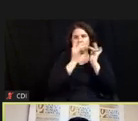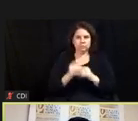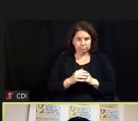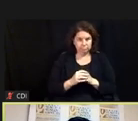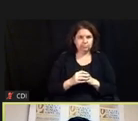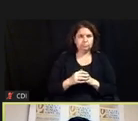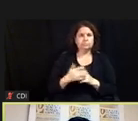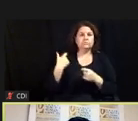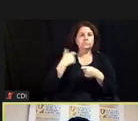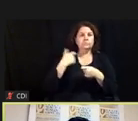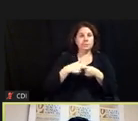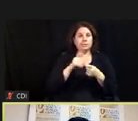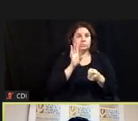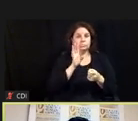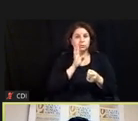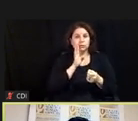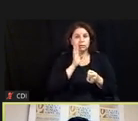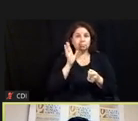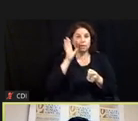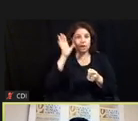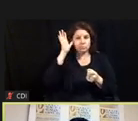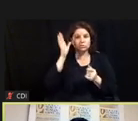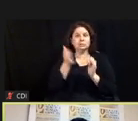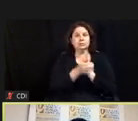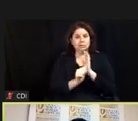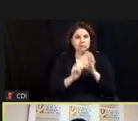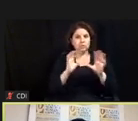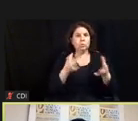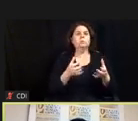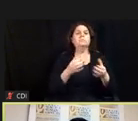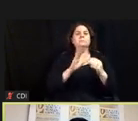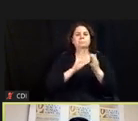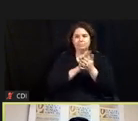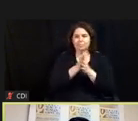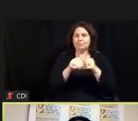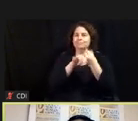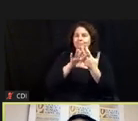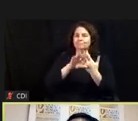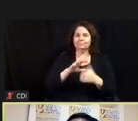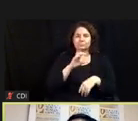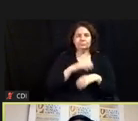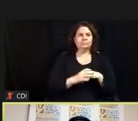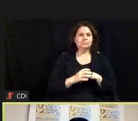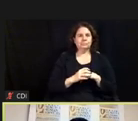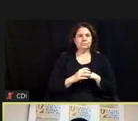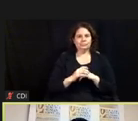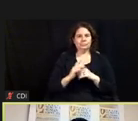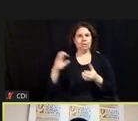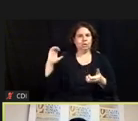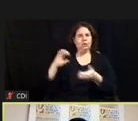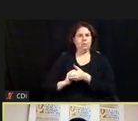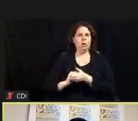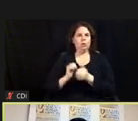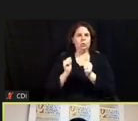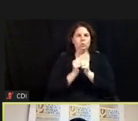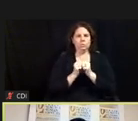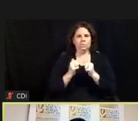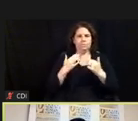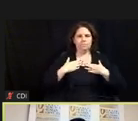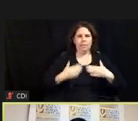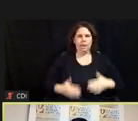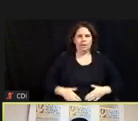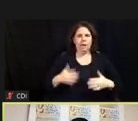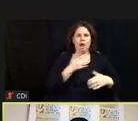virtual meetings, and they are partnered with the Body Heart Community Radio,